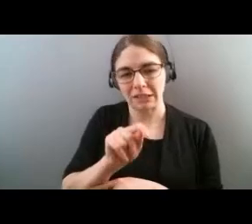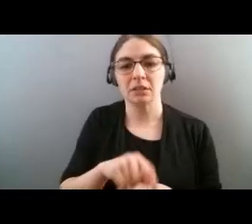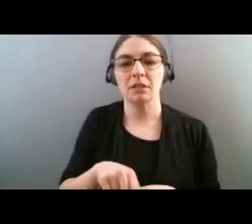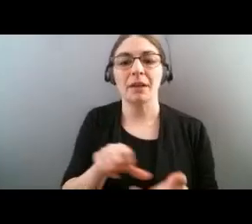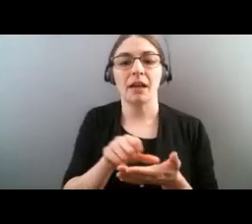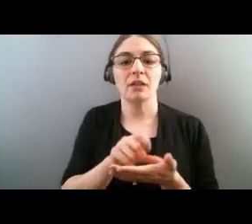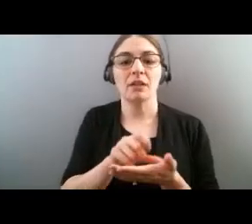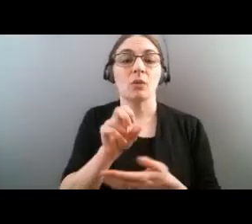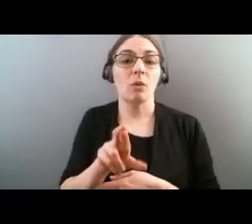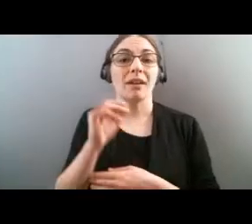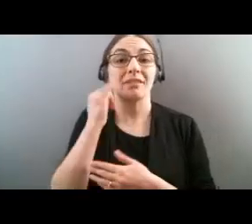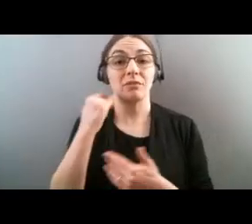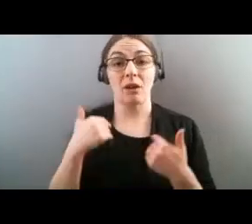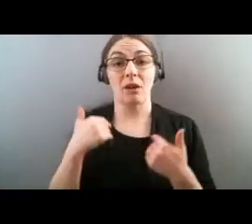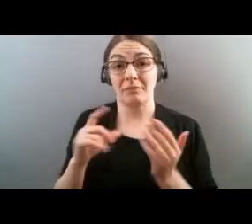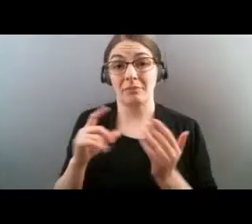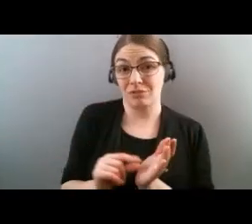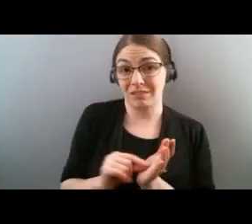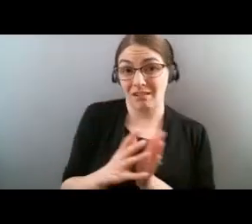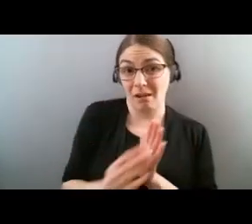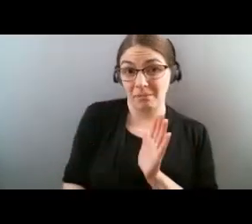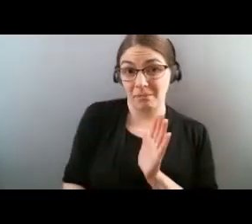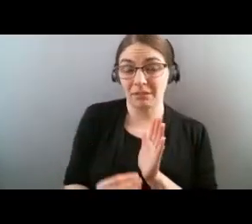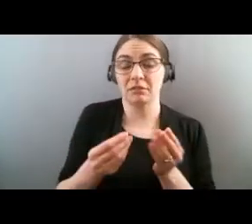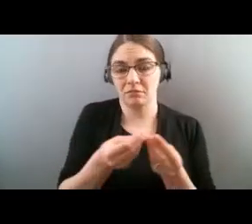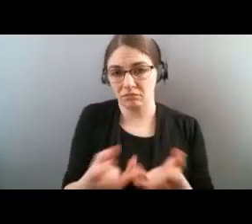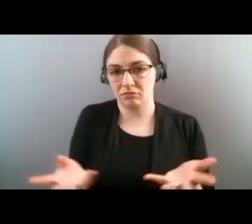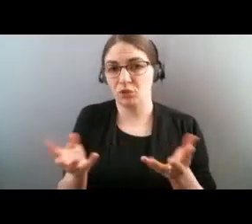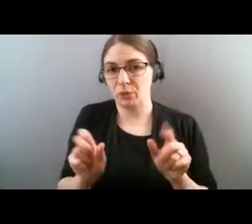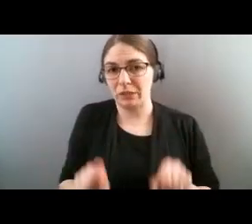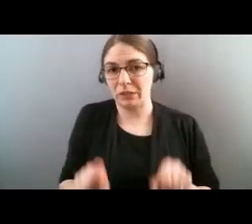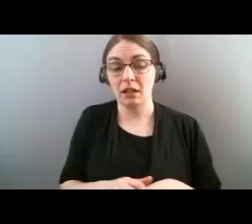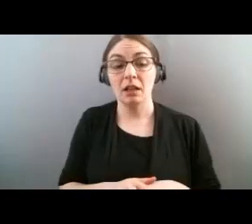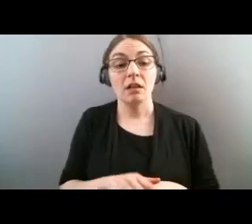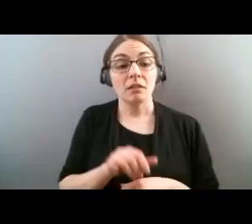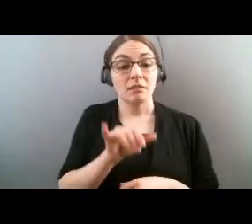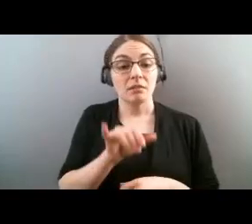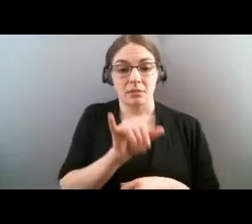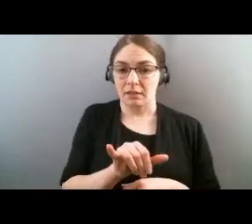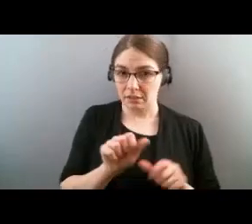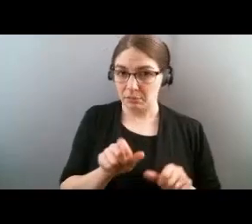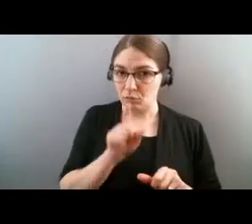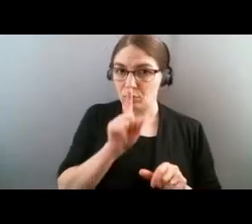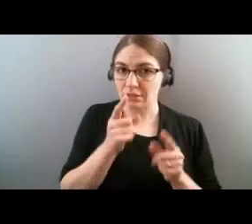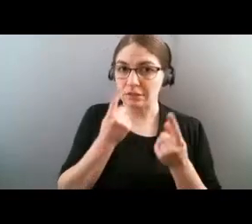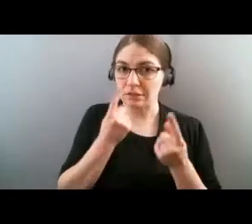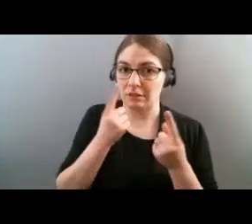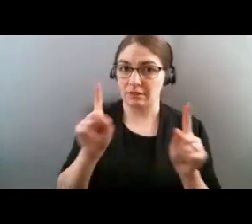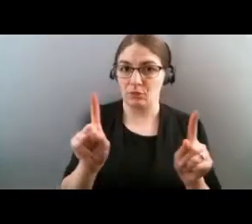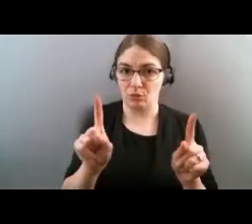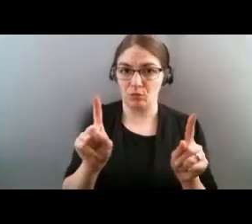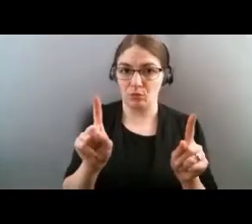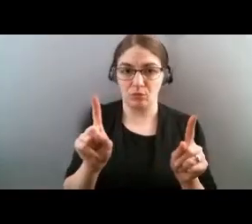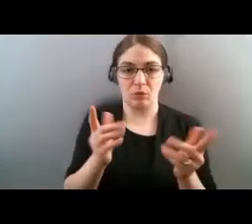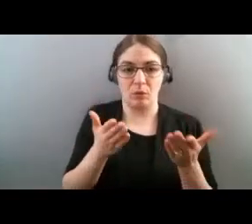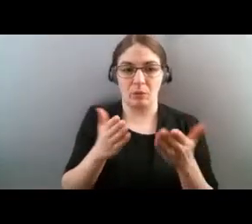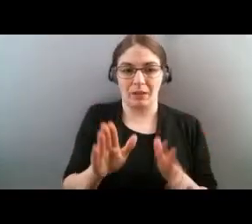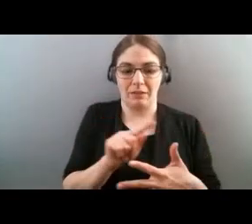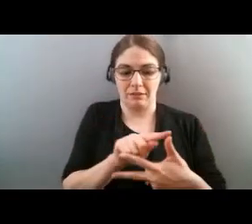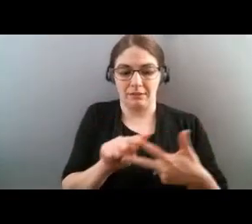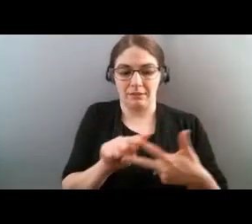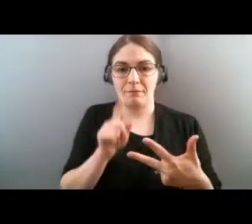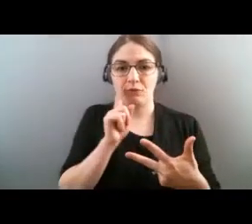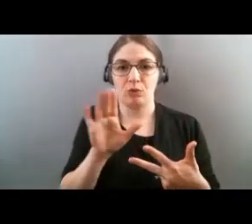along the community. So those can be very successful tips to have your